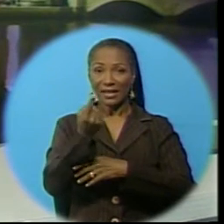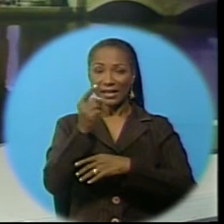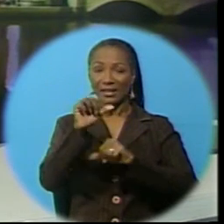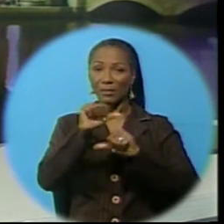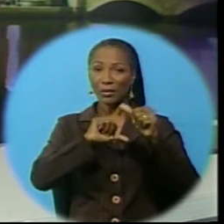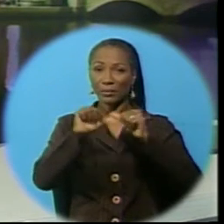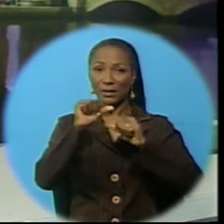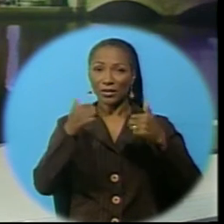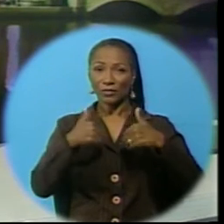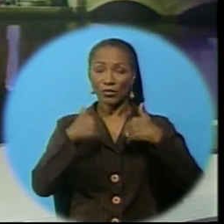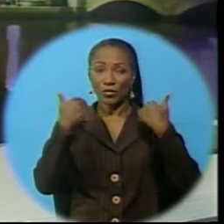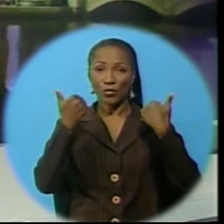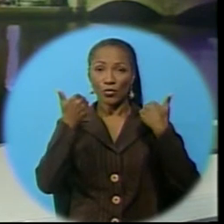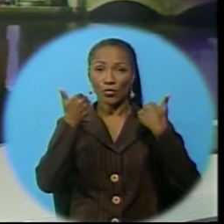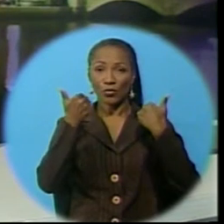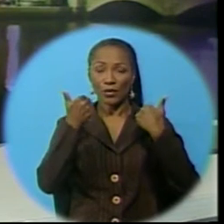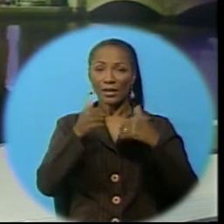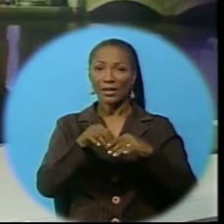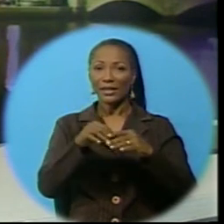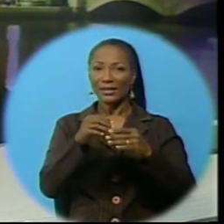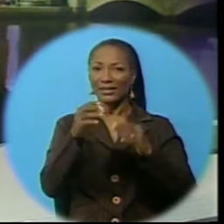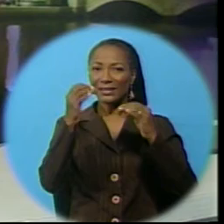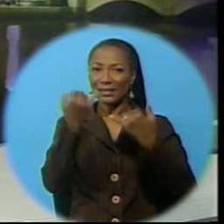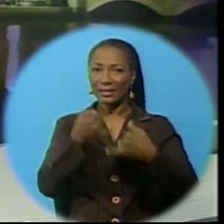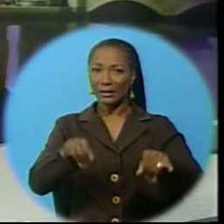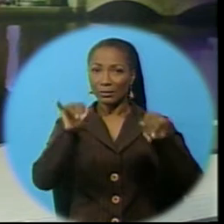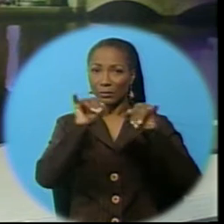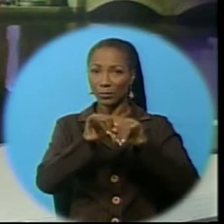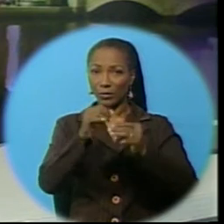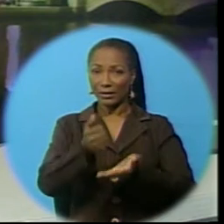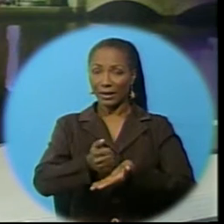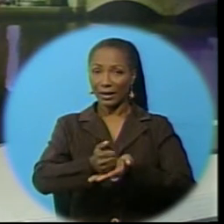essential to achieve sustainable human development. The Youth